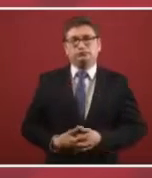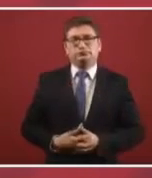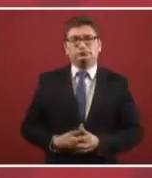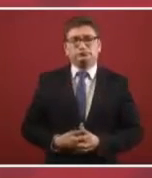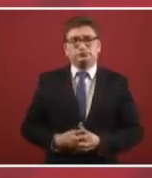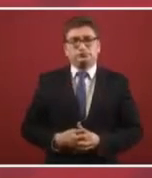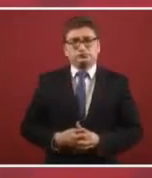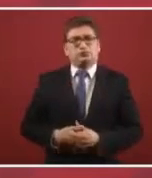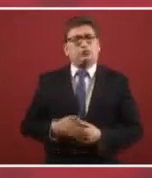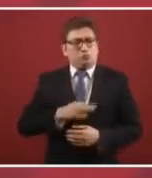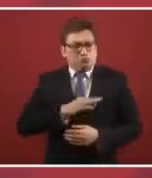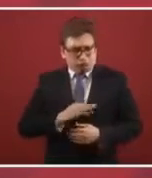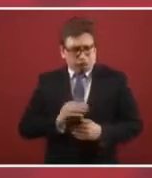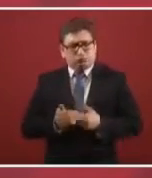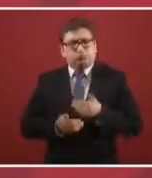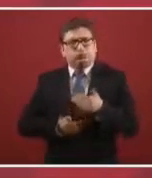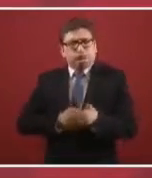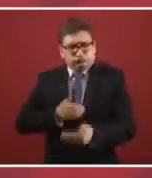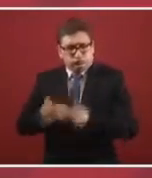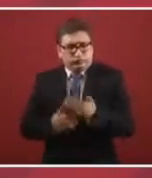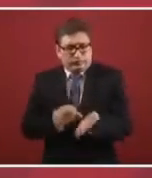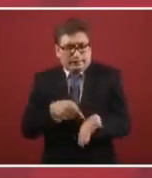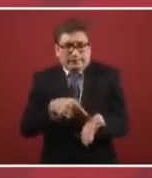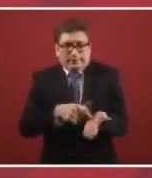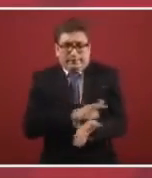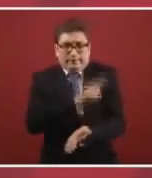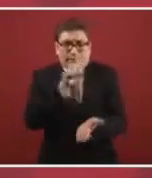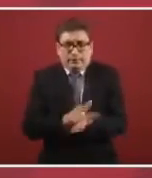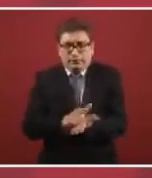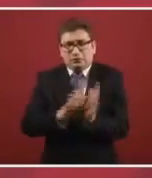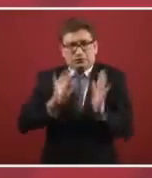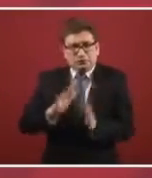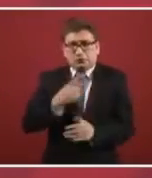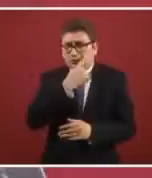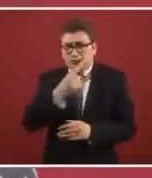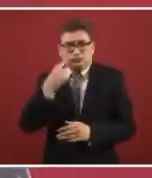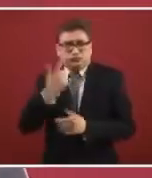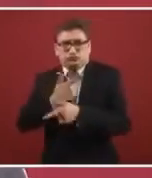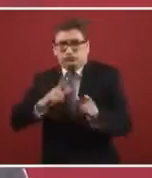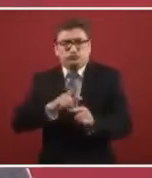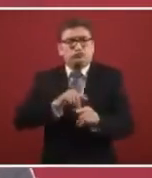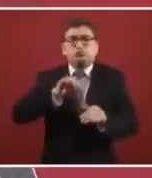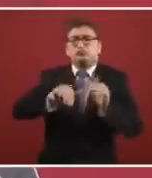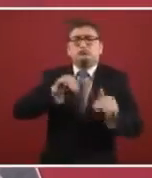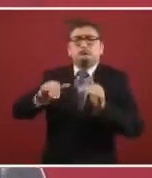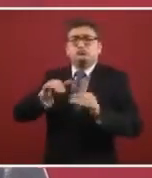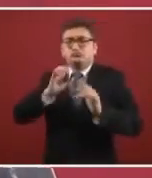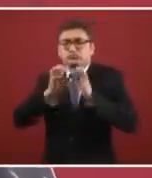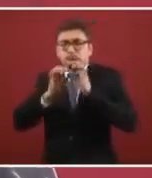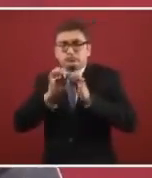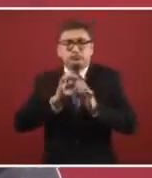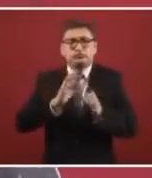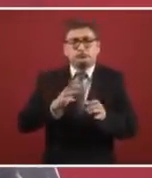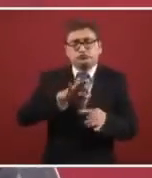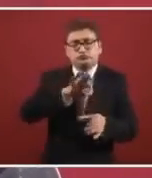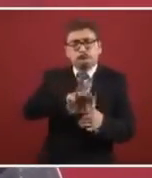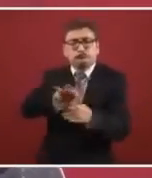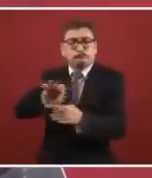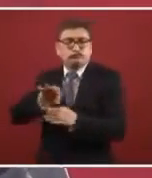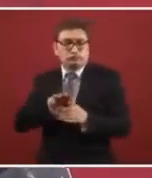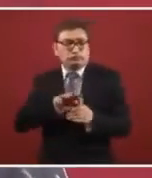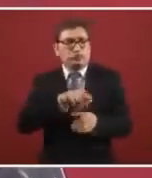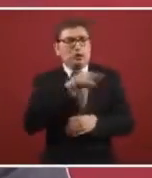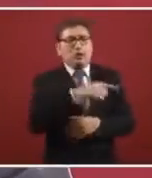Existe un procedimiento There's a procedure that's legal, democrático that's de democratic, consulta. and a consult, la revocación del and then mandato.